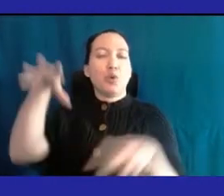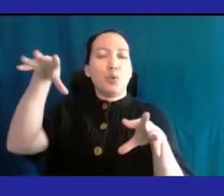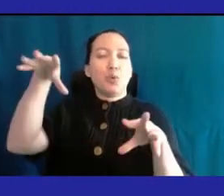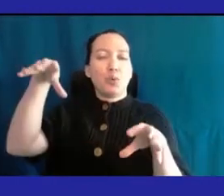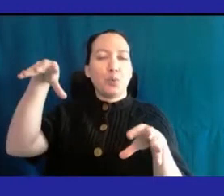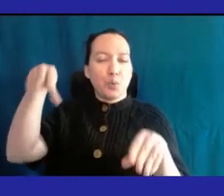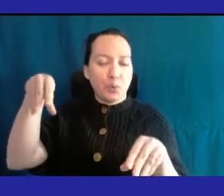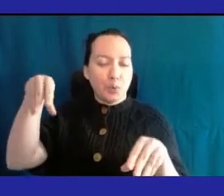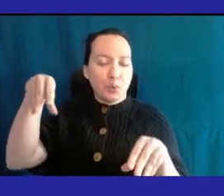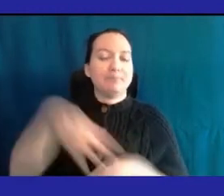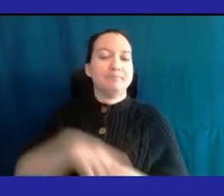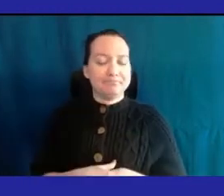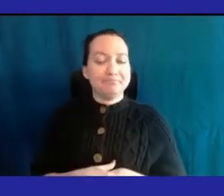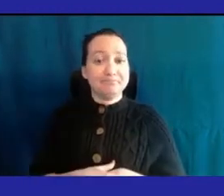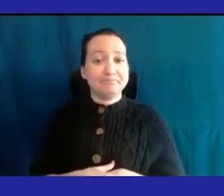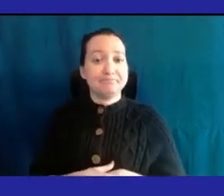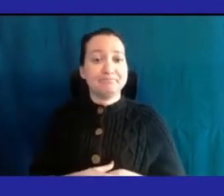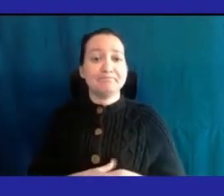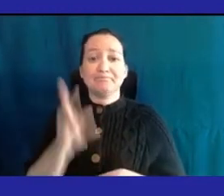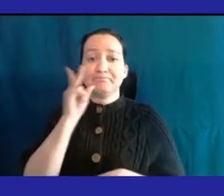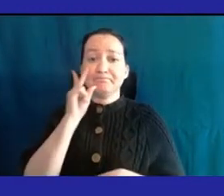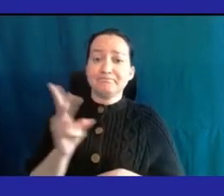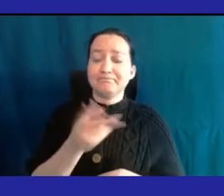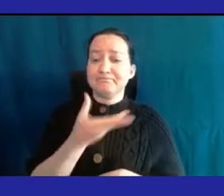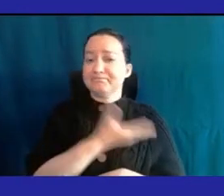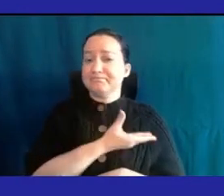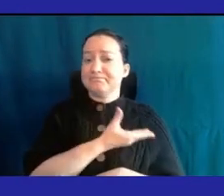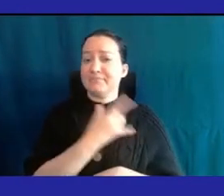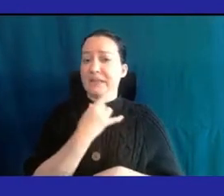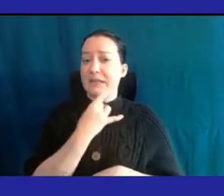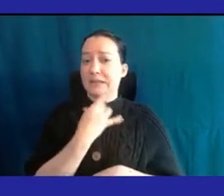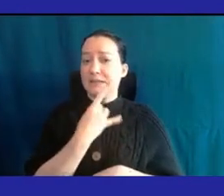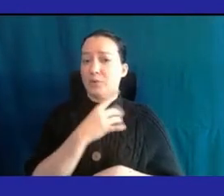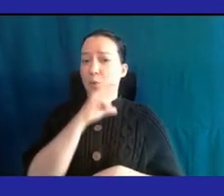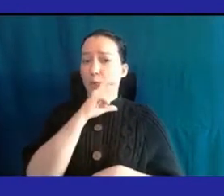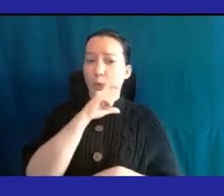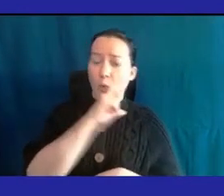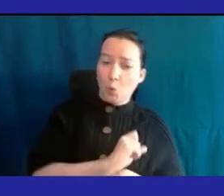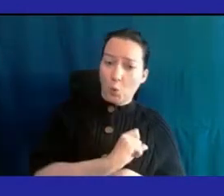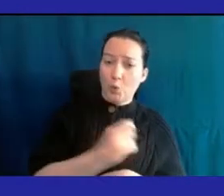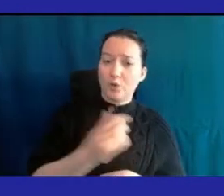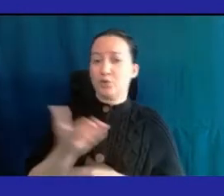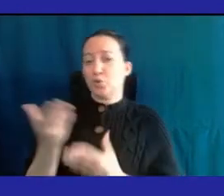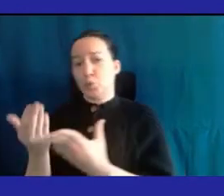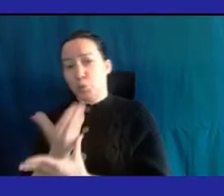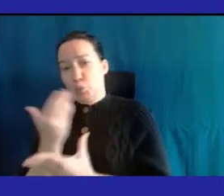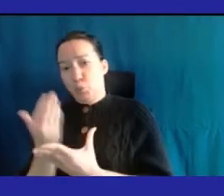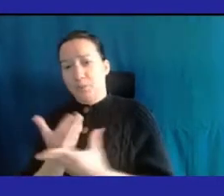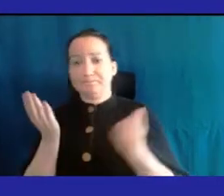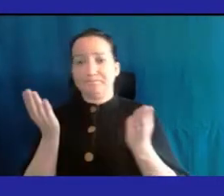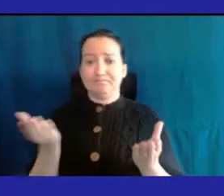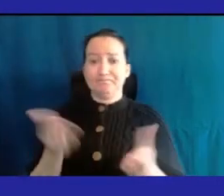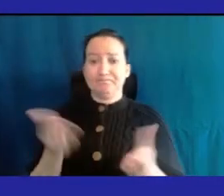Next slide shows you kind of what the light fixtures, the old ones look like and what the new ones look like.